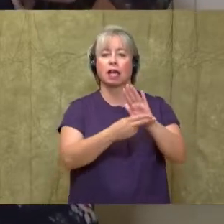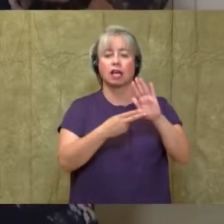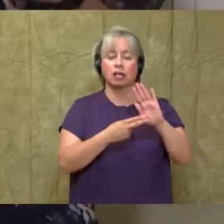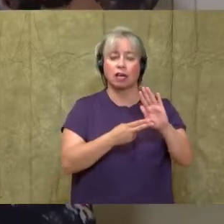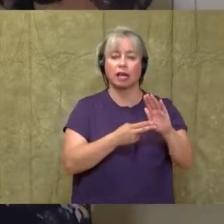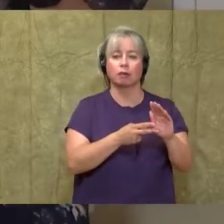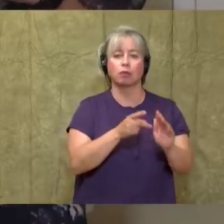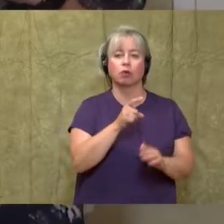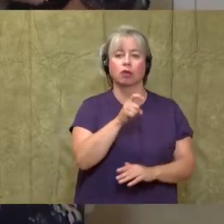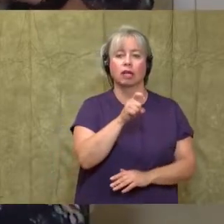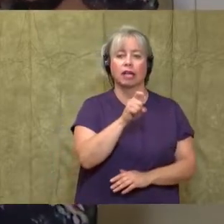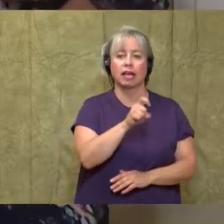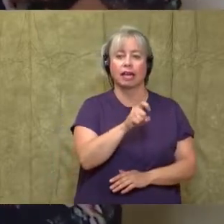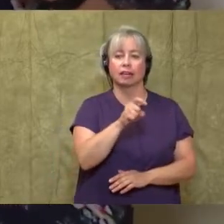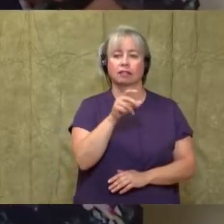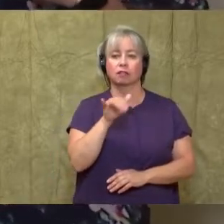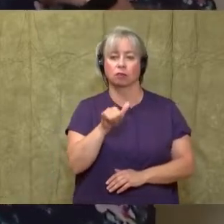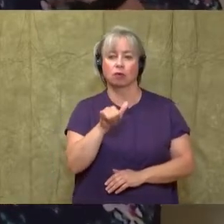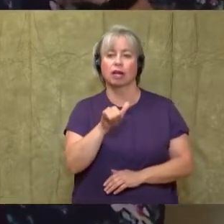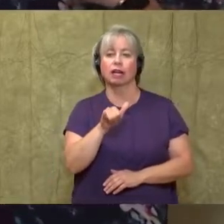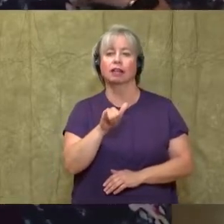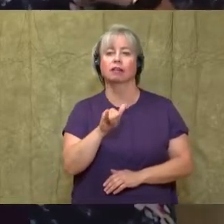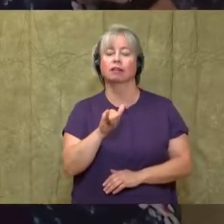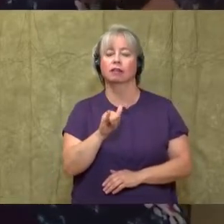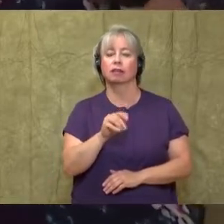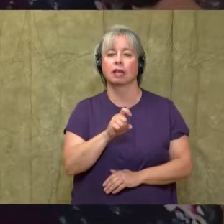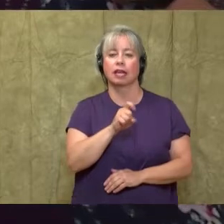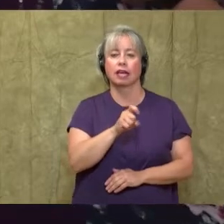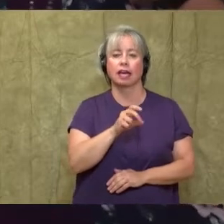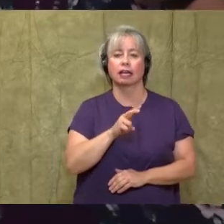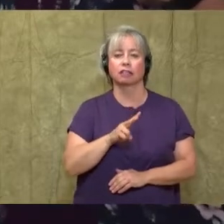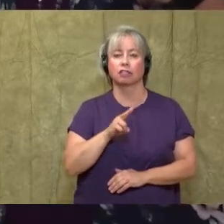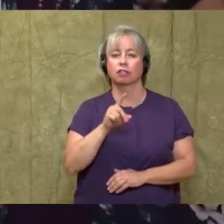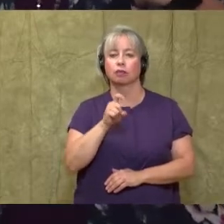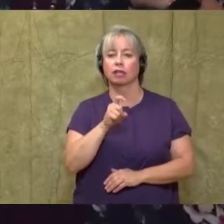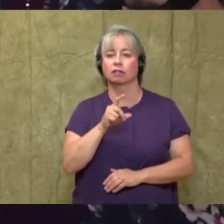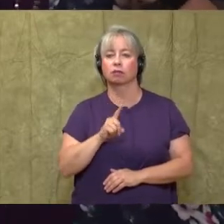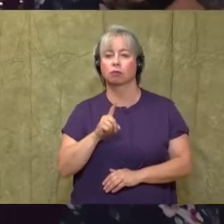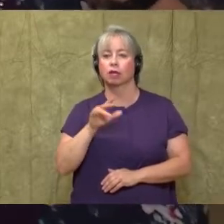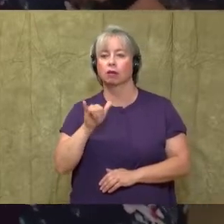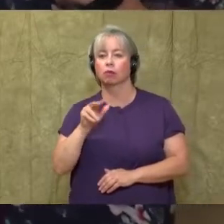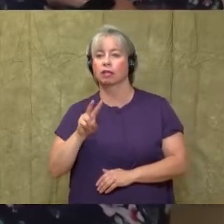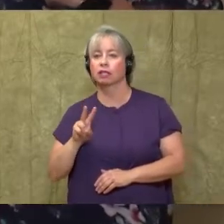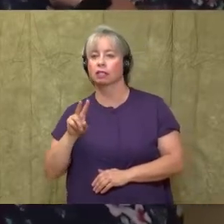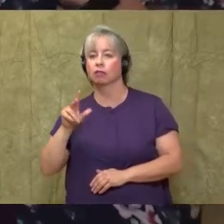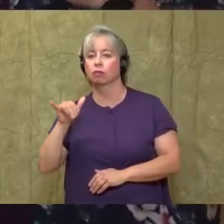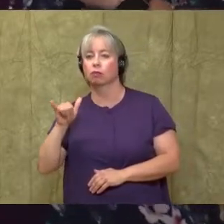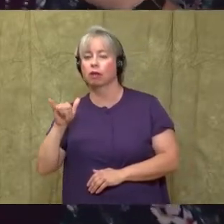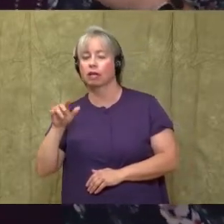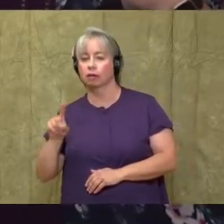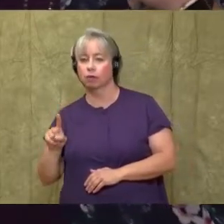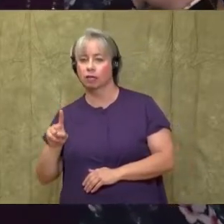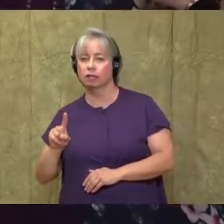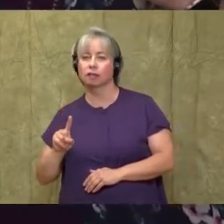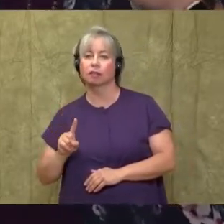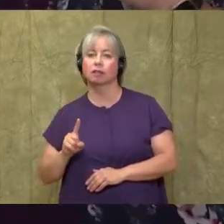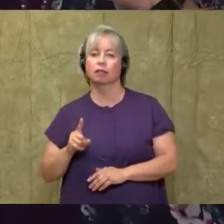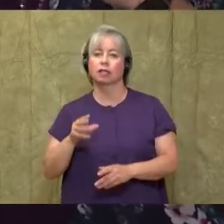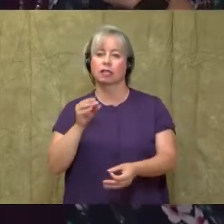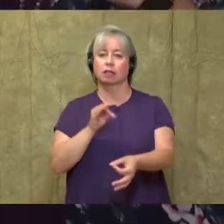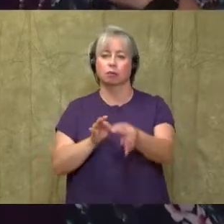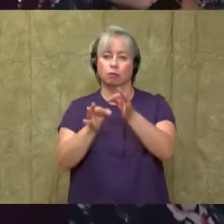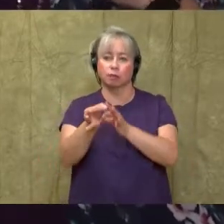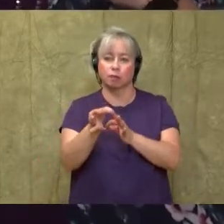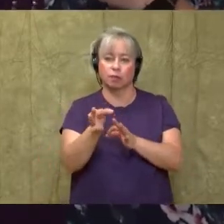your points. These 4 things, x2, x1, y2, y1. Plug it into the formula, the distance